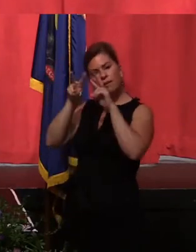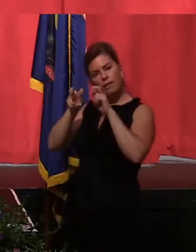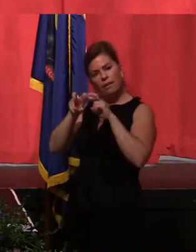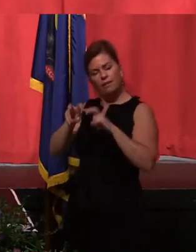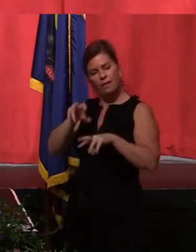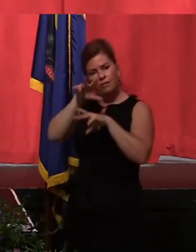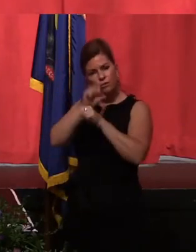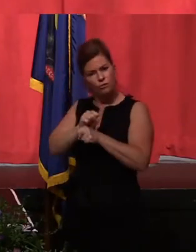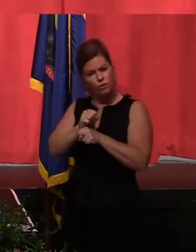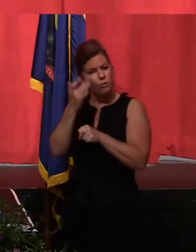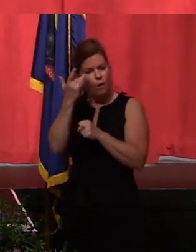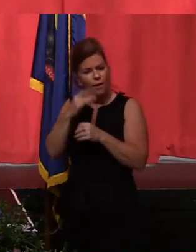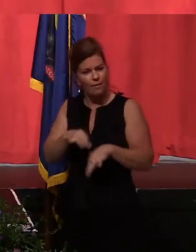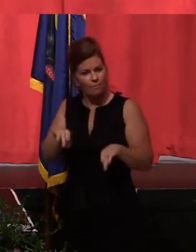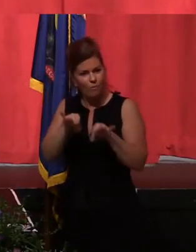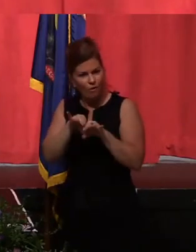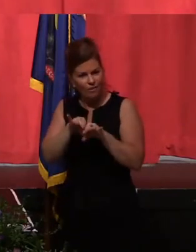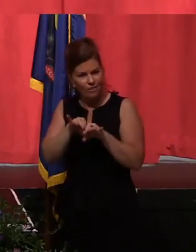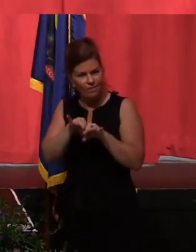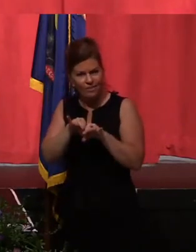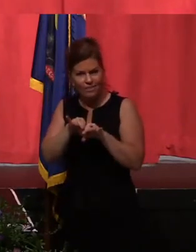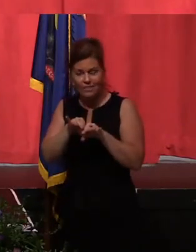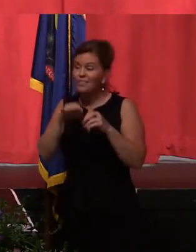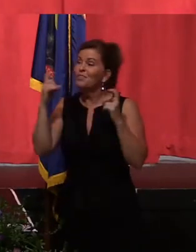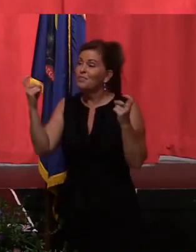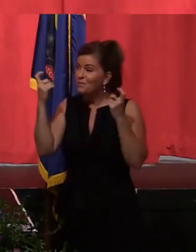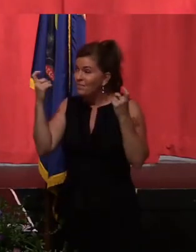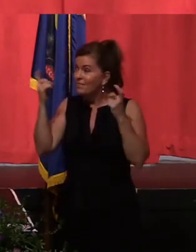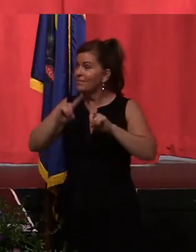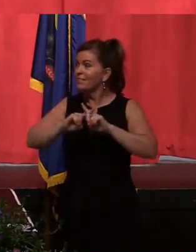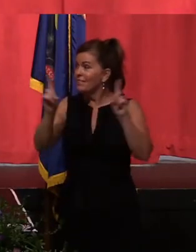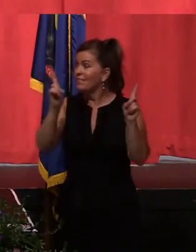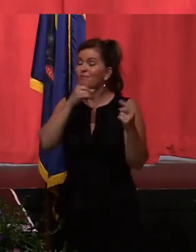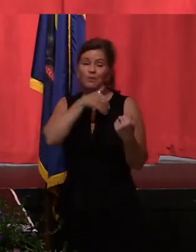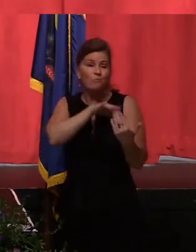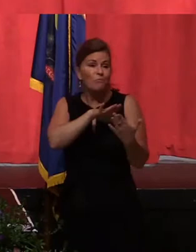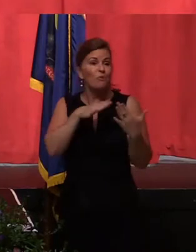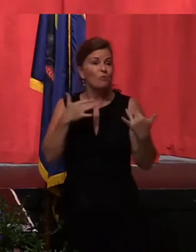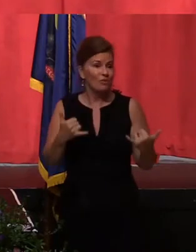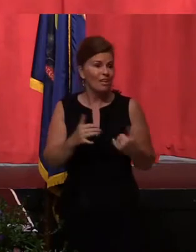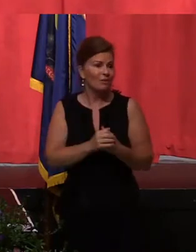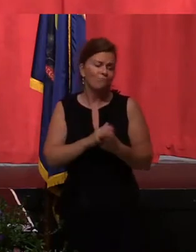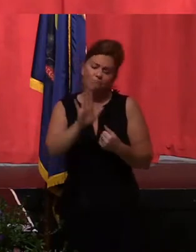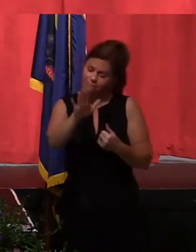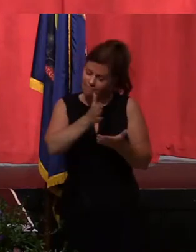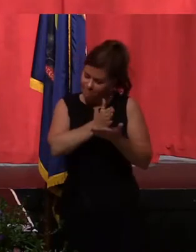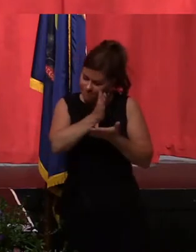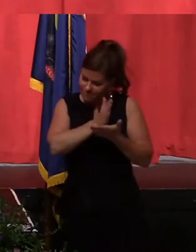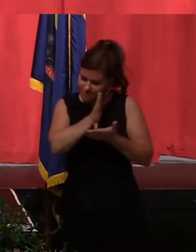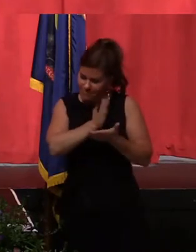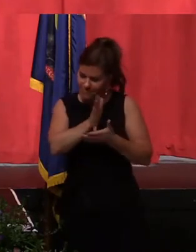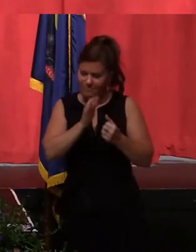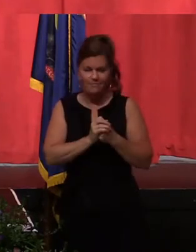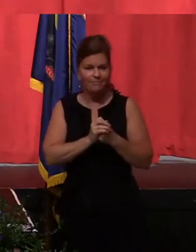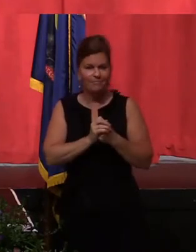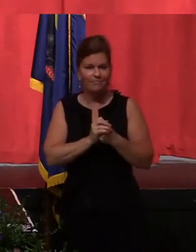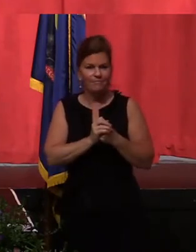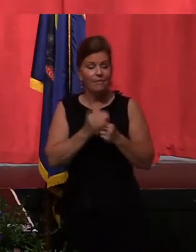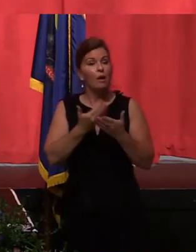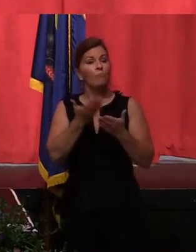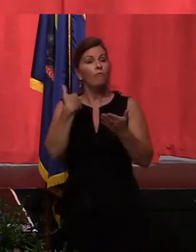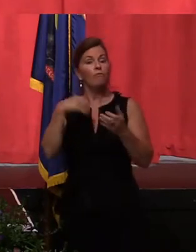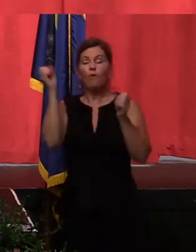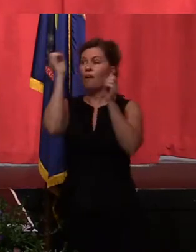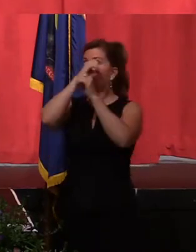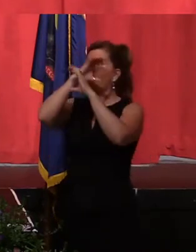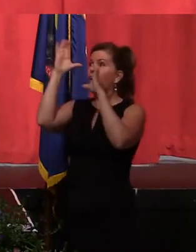time. So we're celebrating in a different way this year, and it's okay. I've had in my mind an image of graduating the